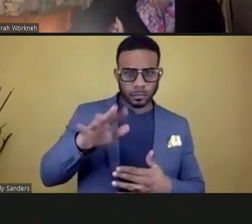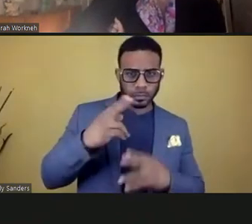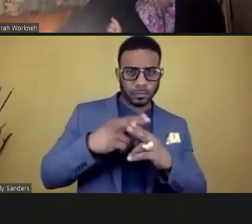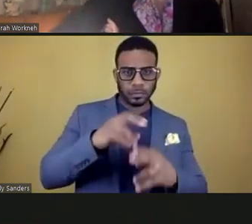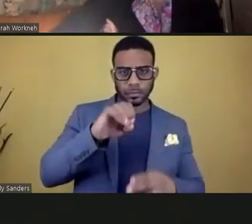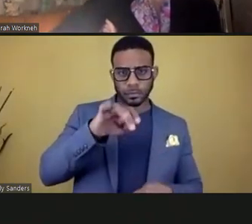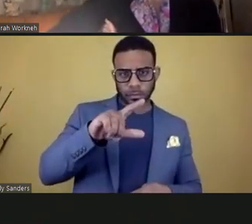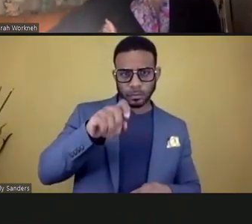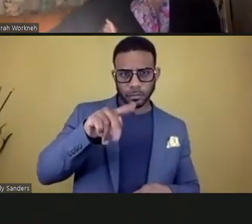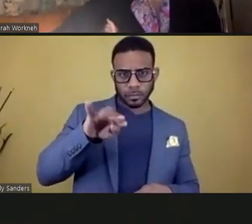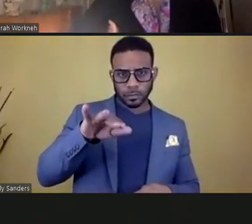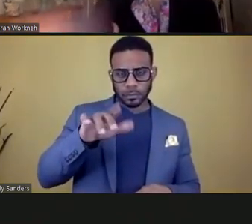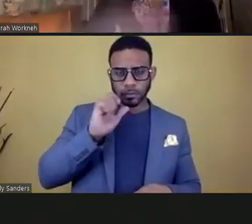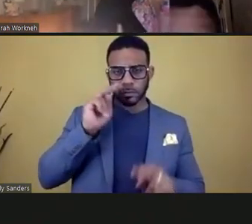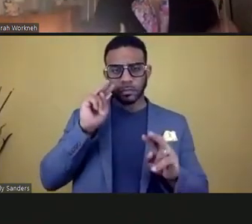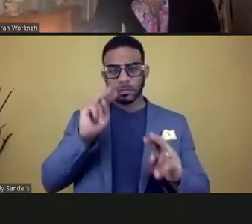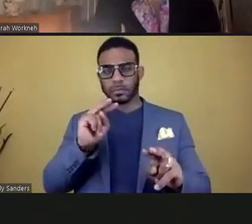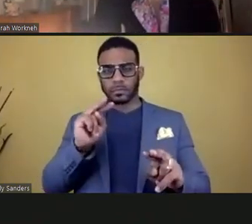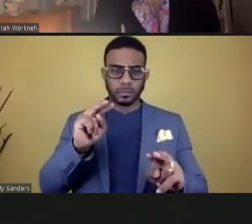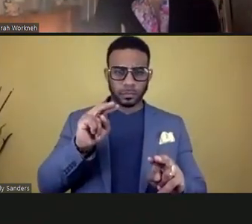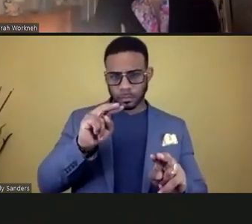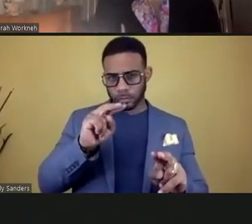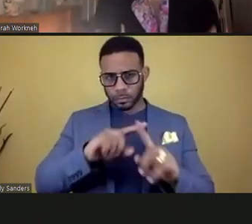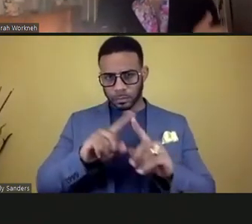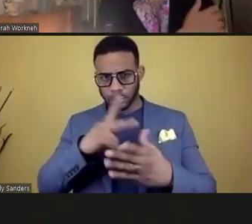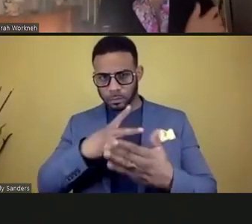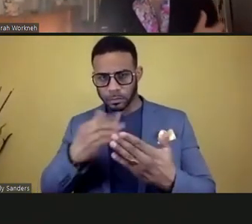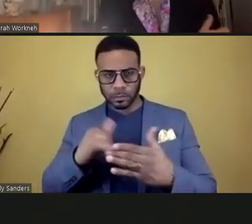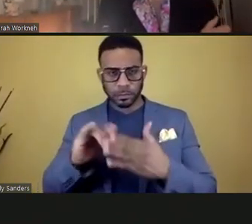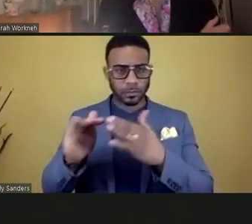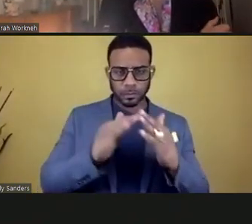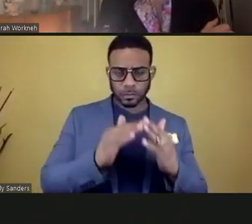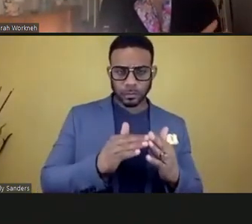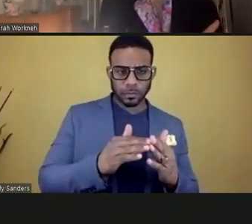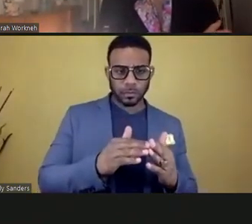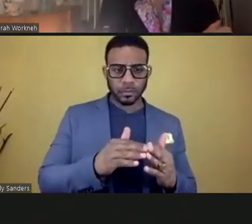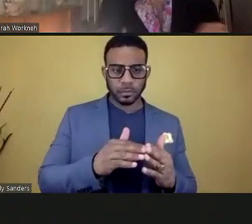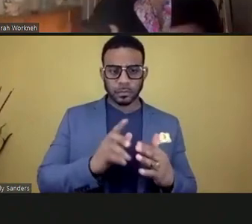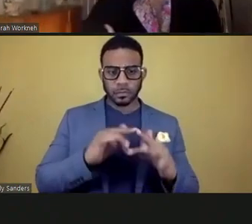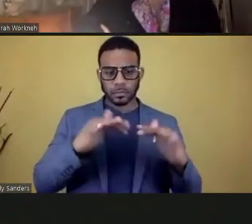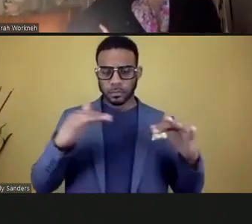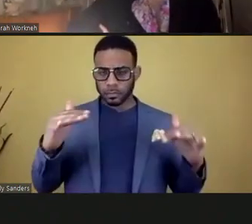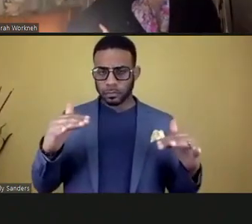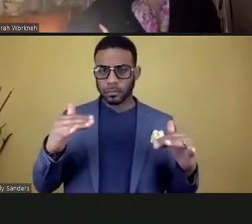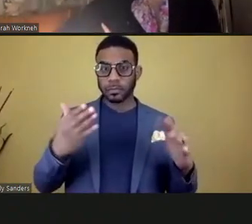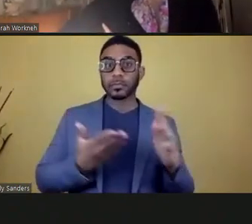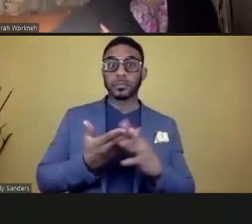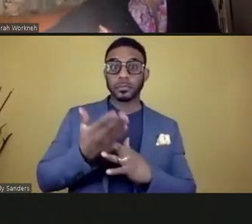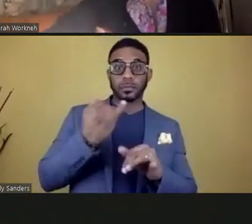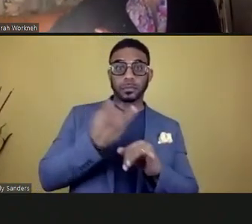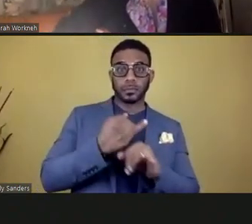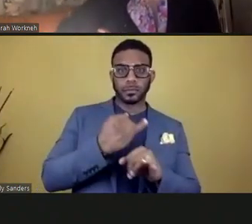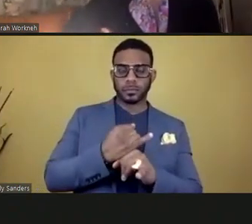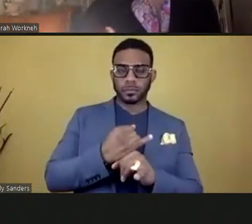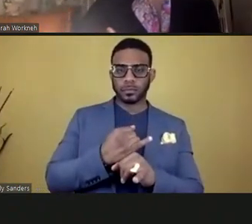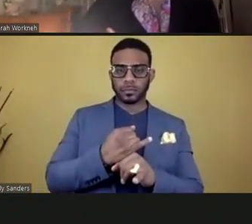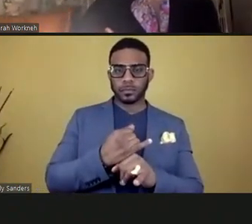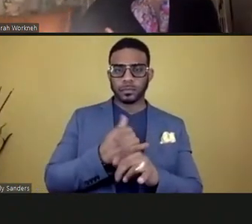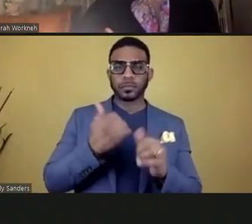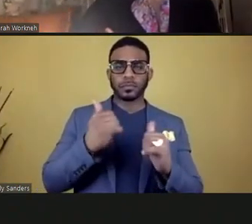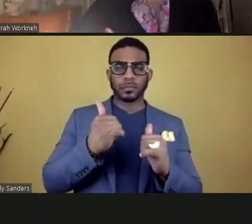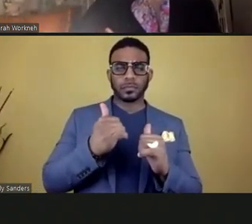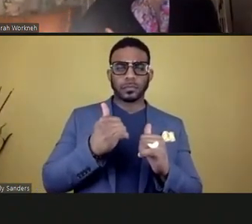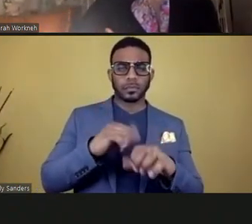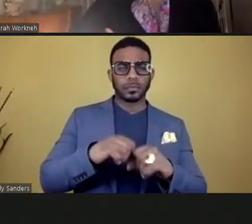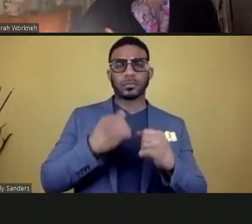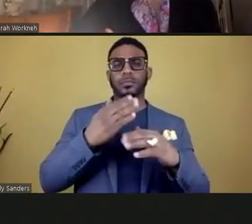Studies that was looking at socially engaged projects in communities of diversity through the institution, trying to break that